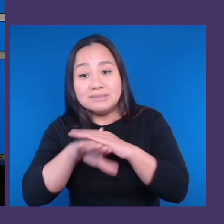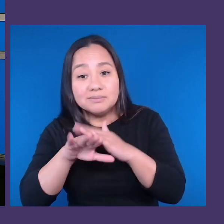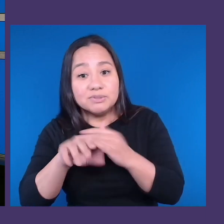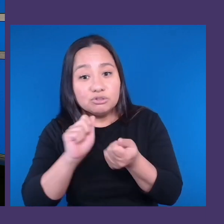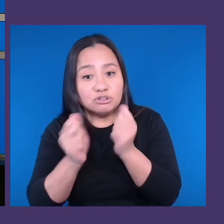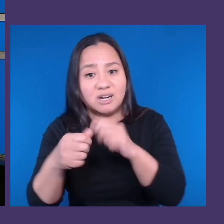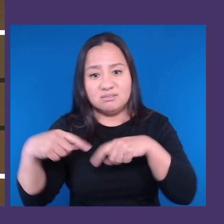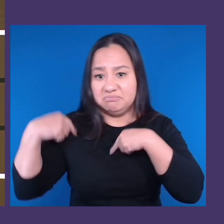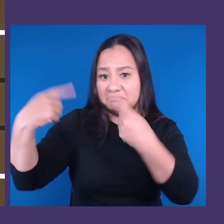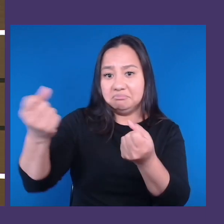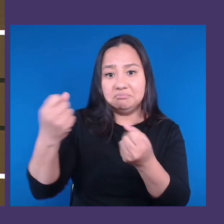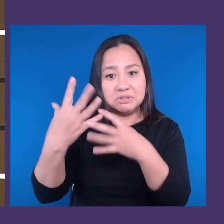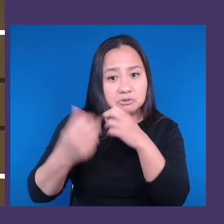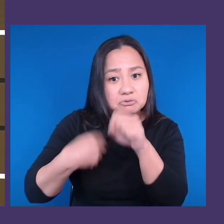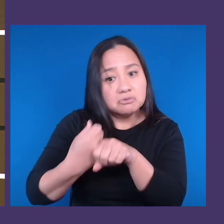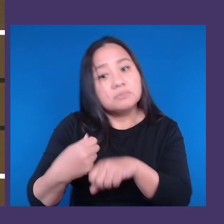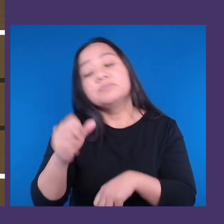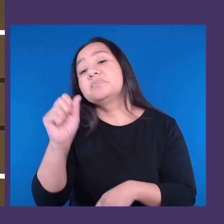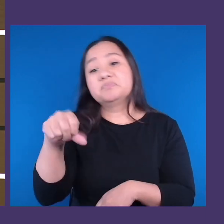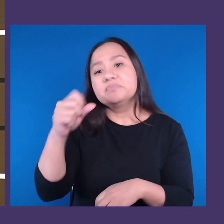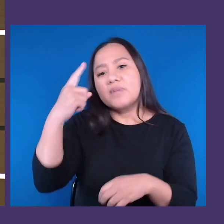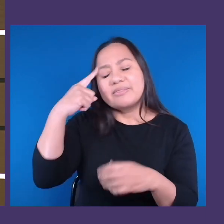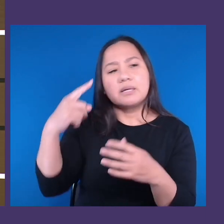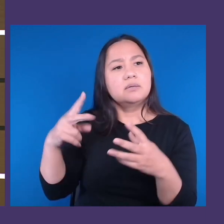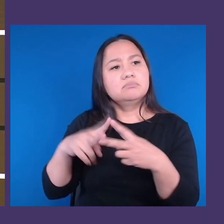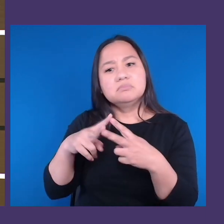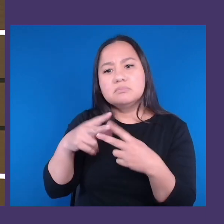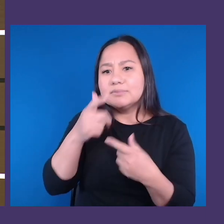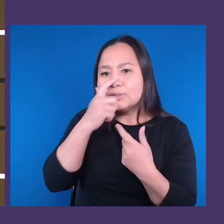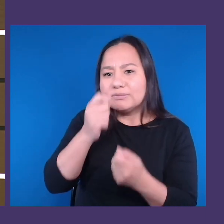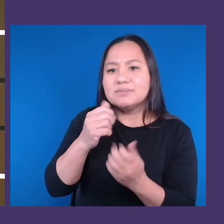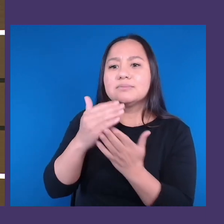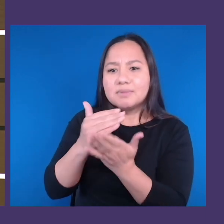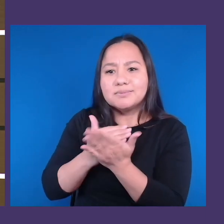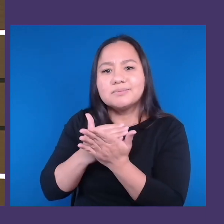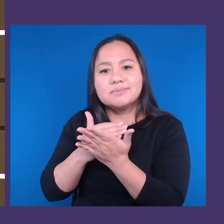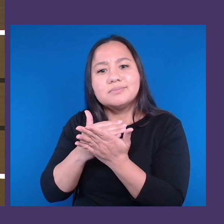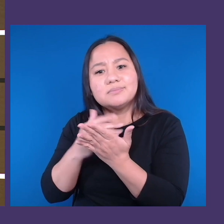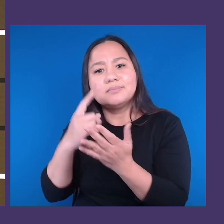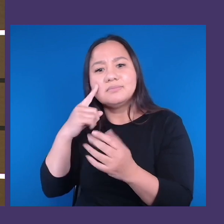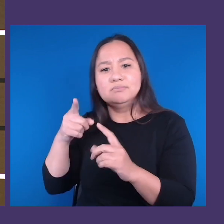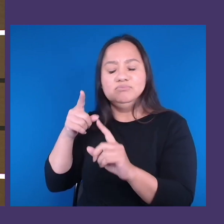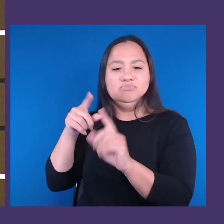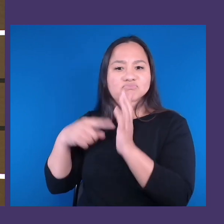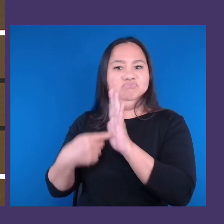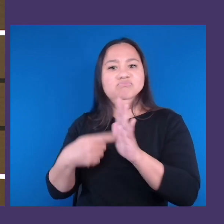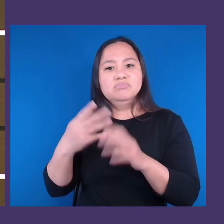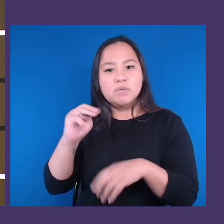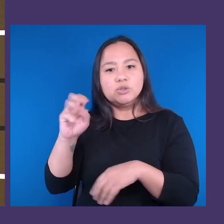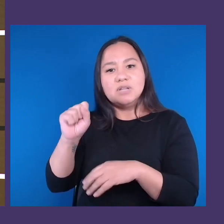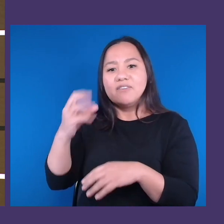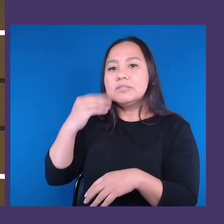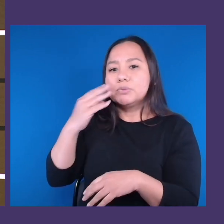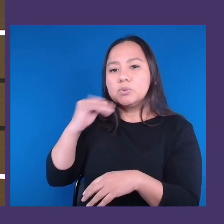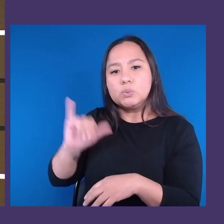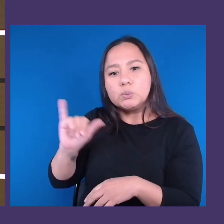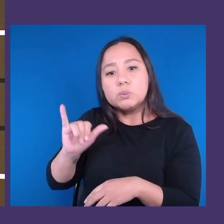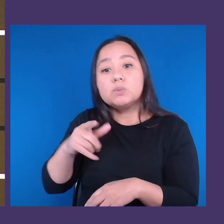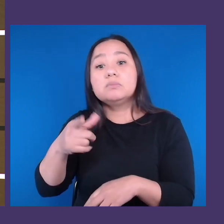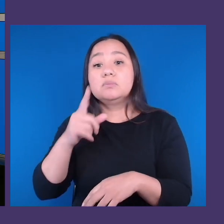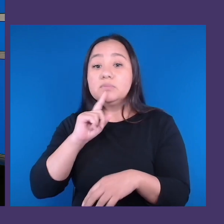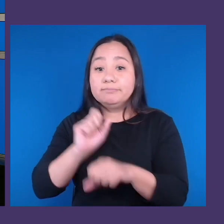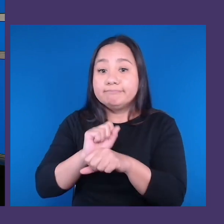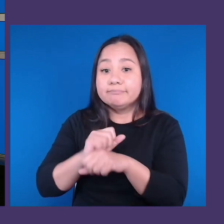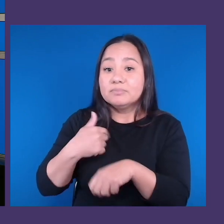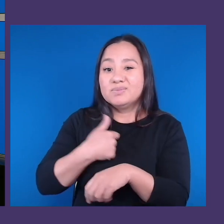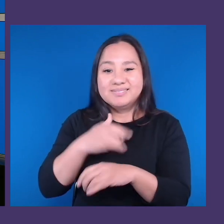one can glean from Microsoft's experience as well. First, turns out we were like everybody. We were slow. We